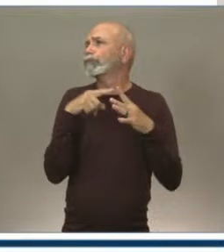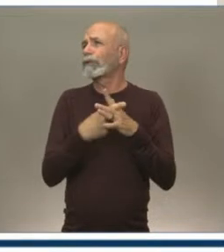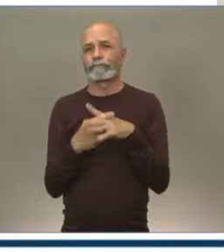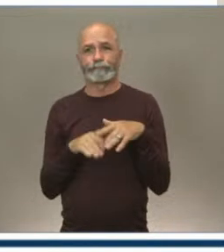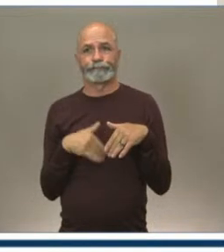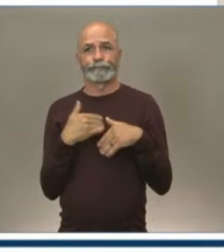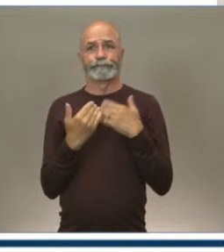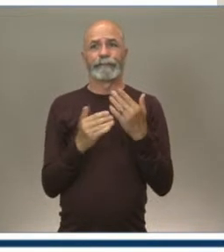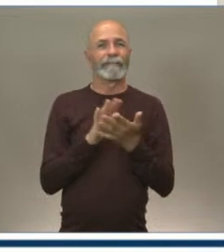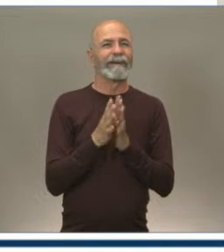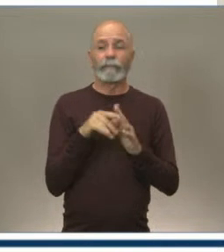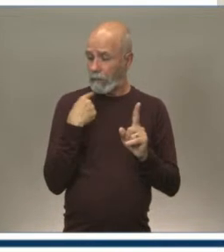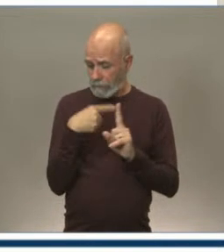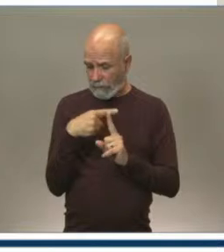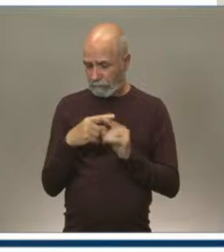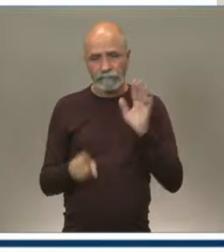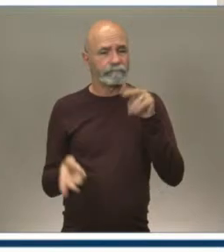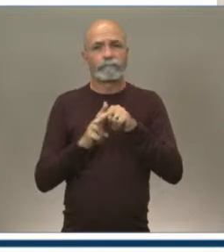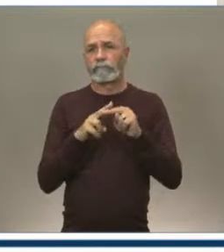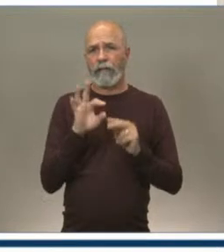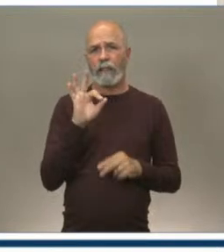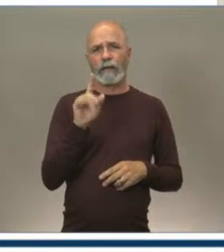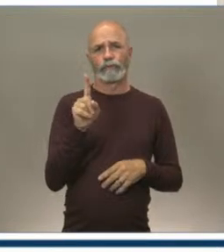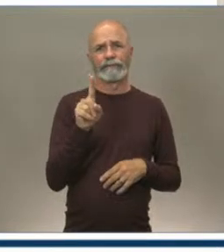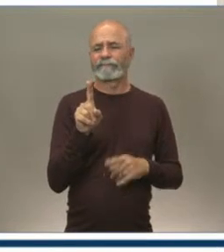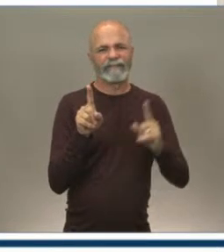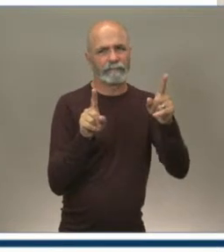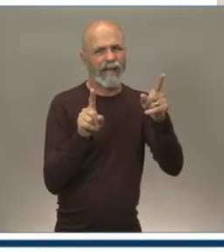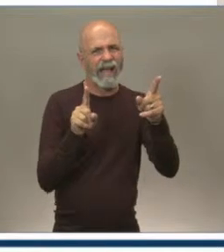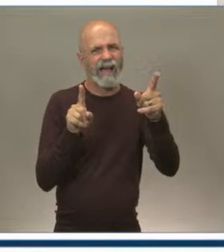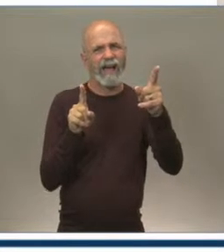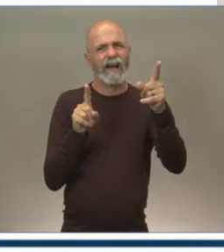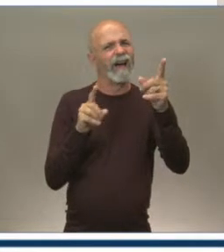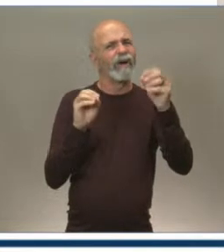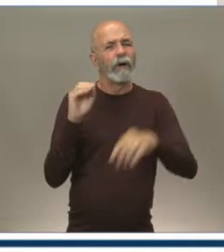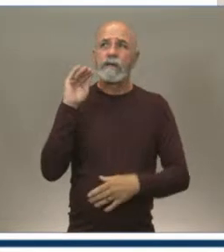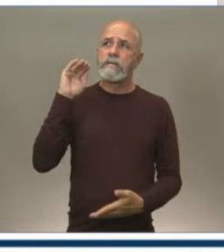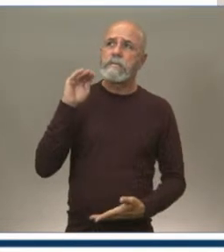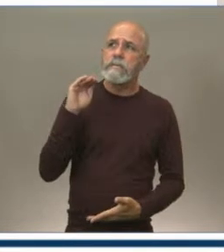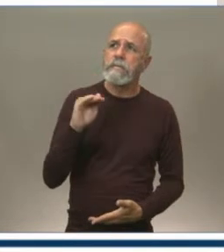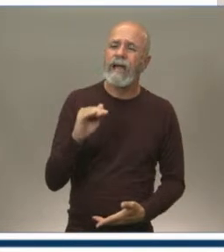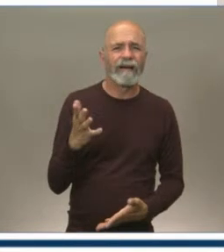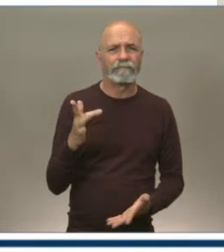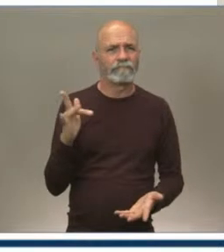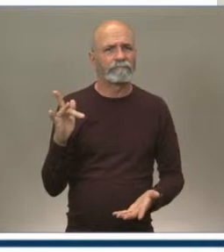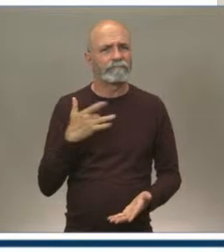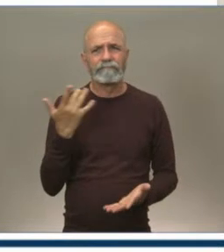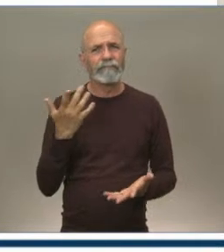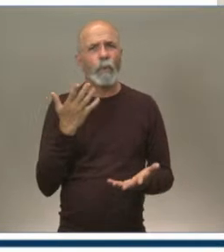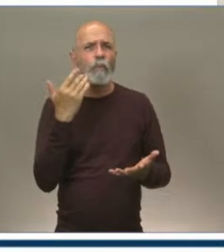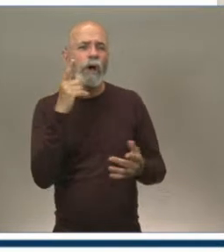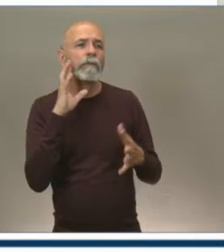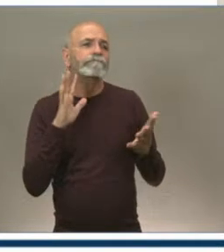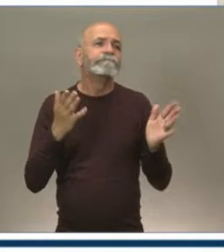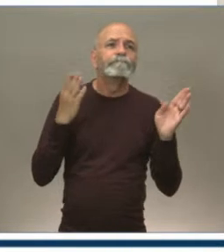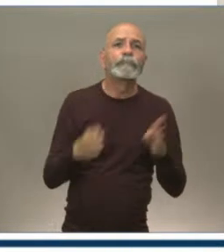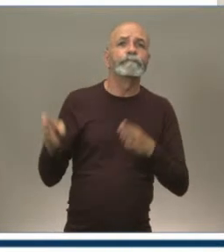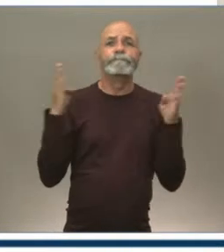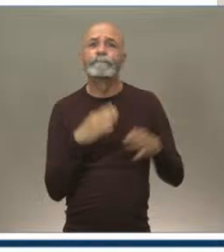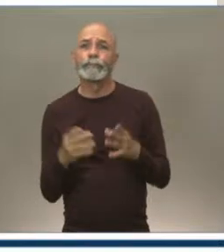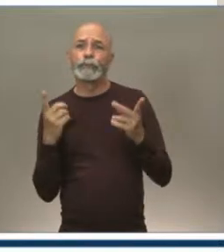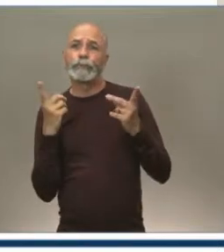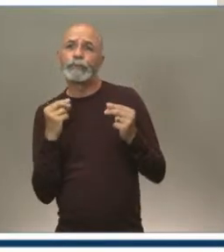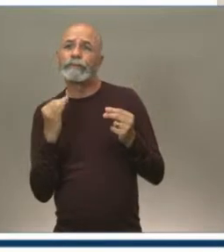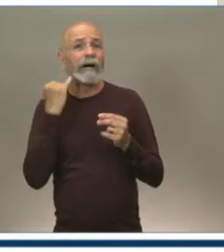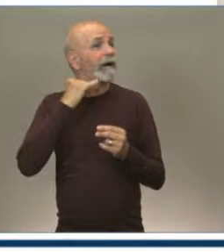today. Can you talk a bit about why we aren't seeing lower numbers at this point, or perhaps what more we could do if we don't start to see more